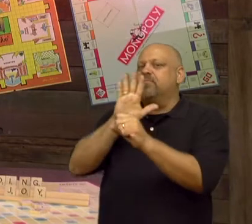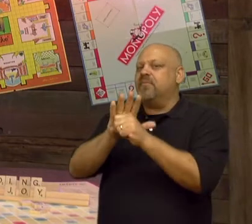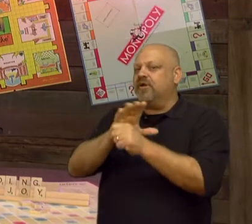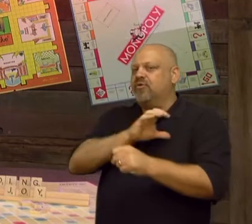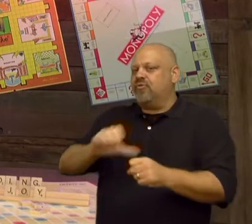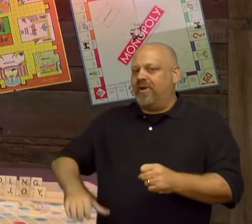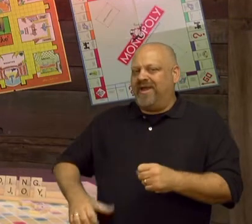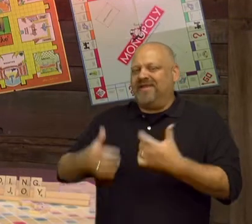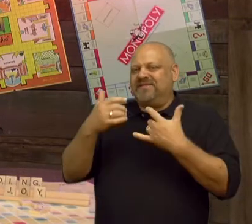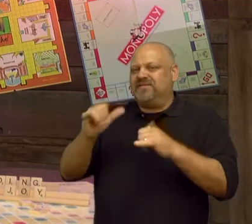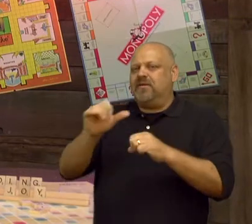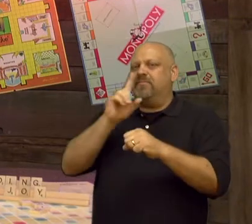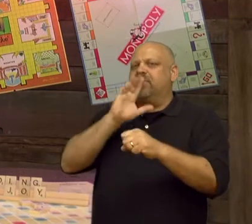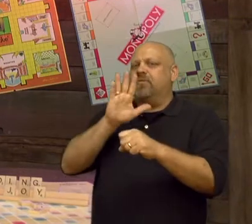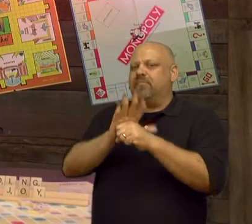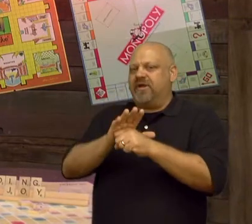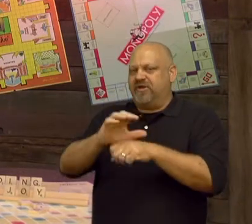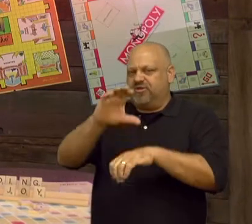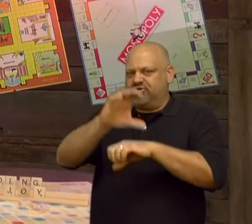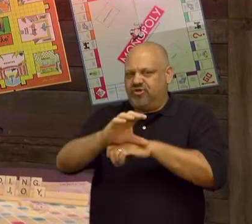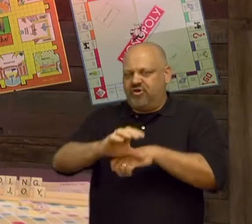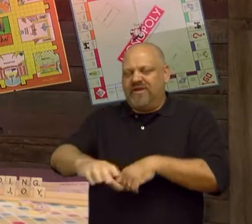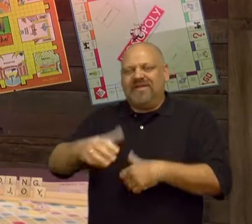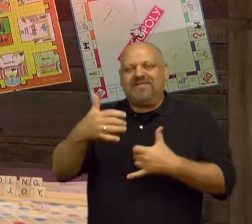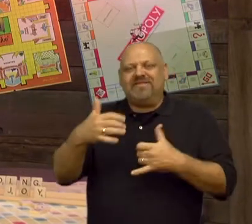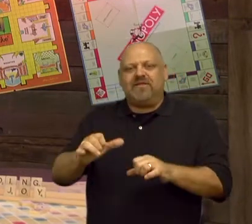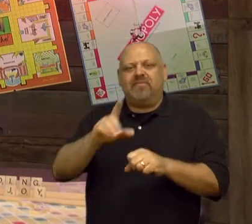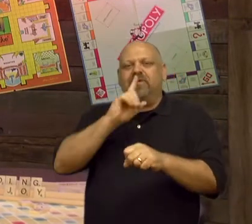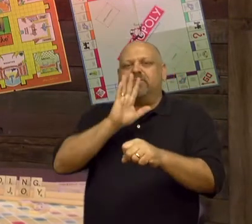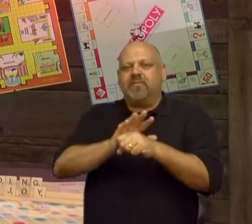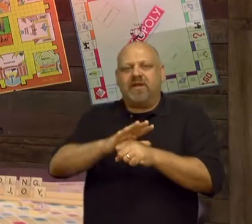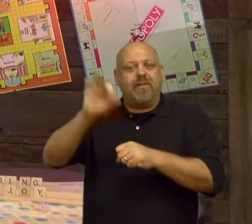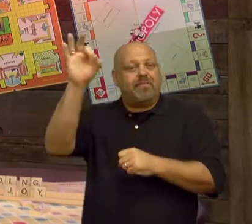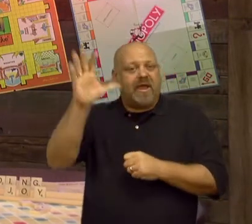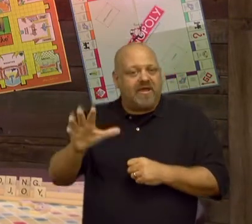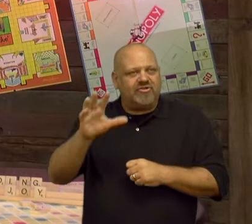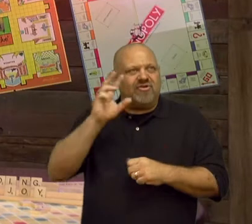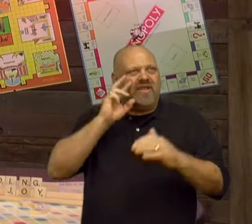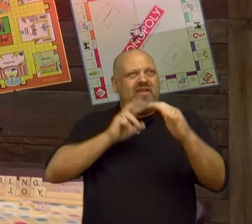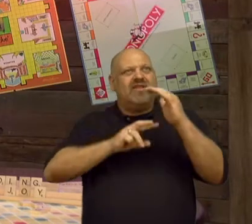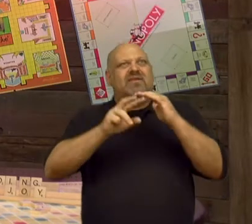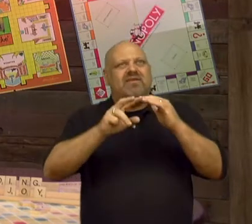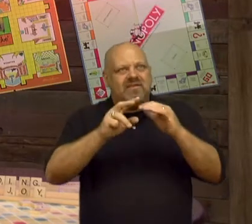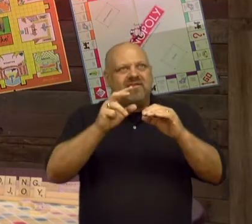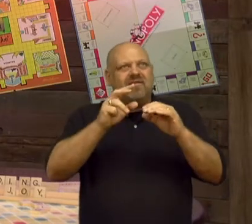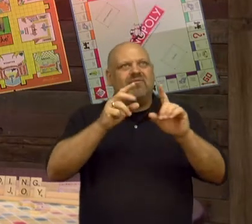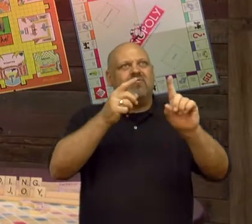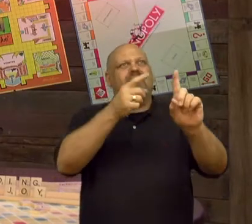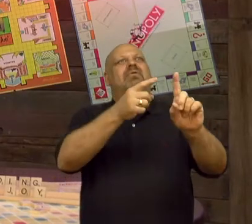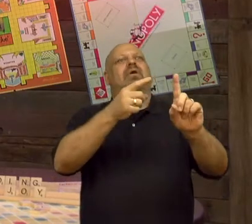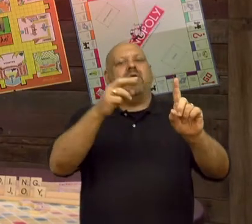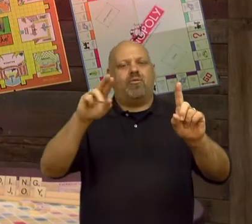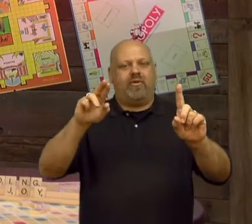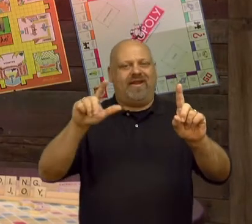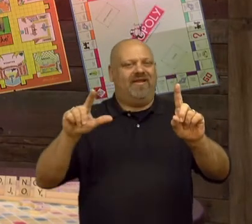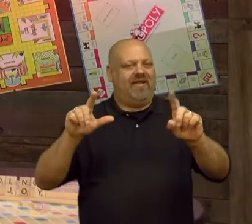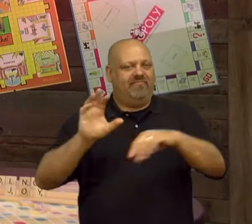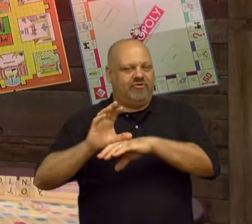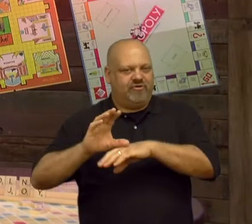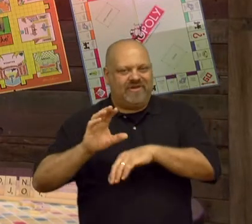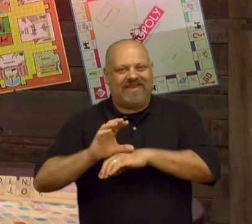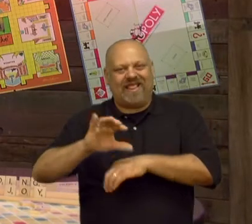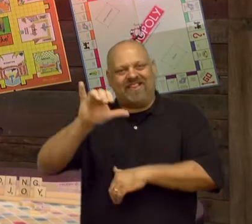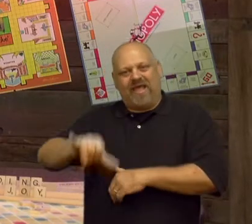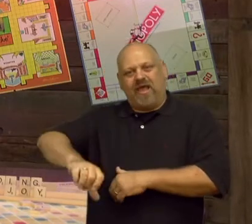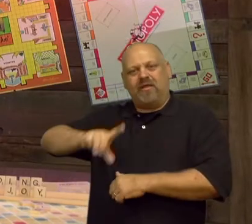to Christ. Still be committed to this church. Still be committed to Pastor and to the vision of Radiant Life. It is